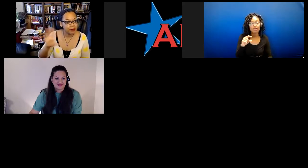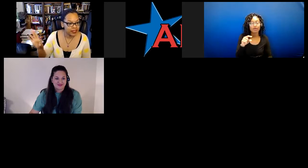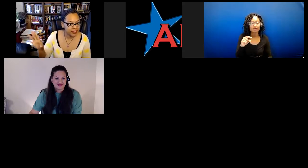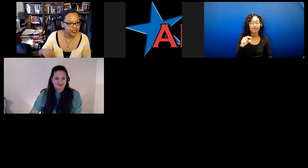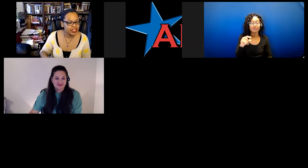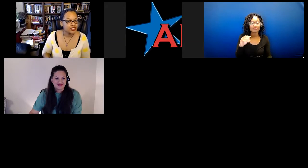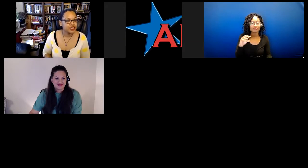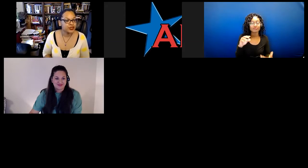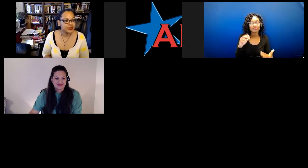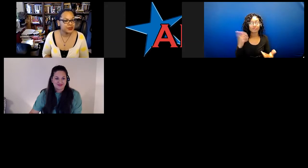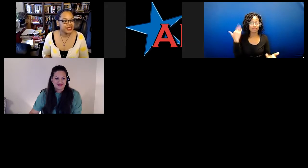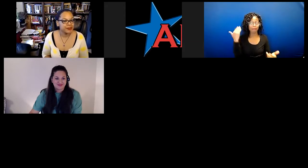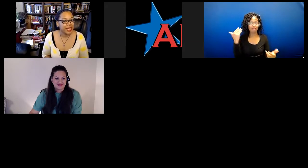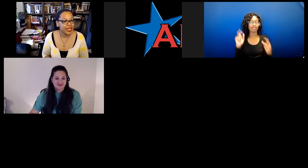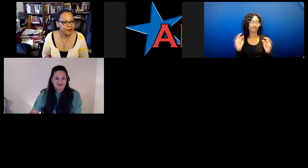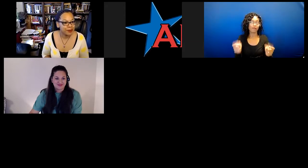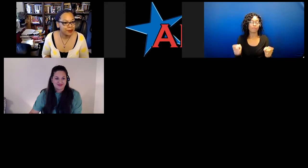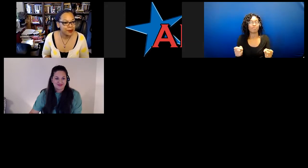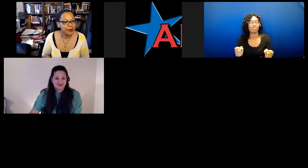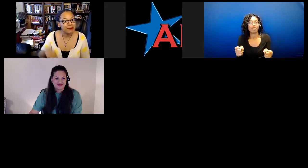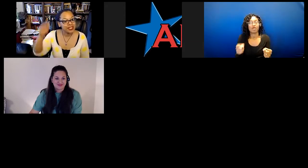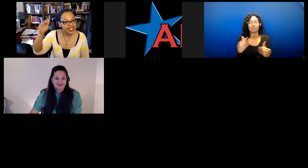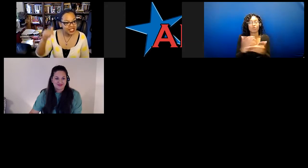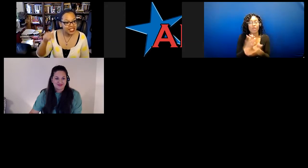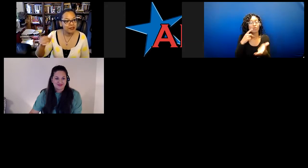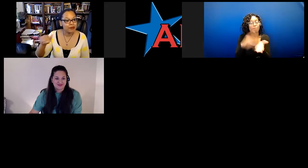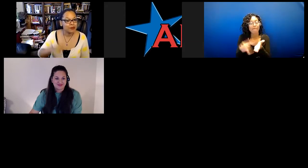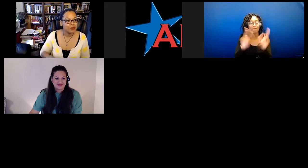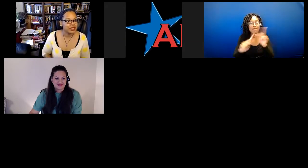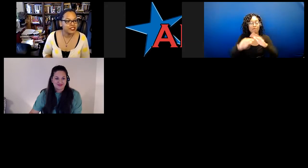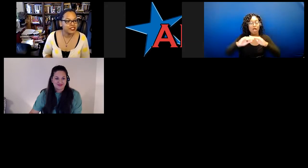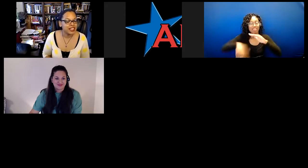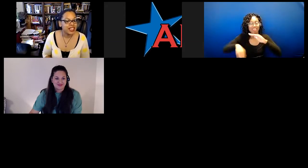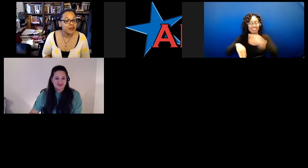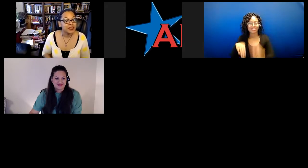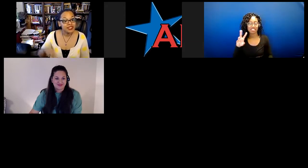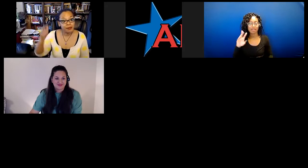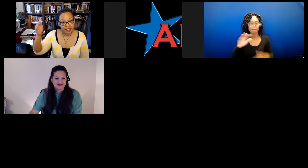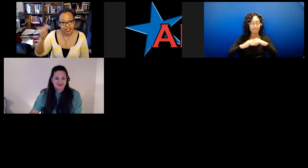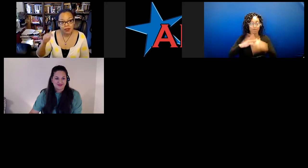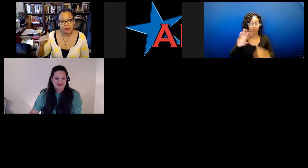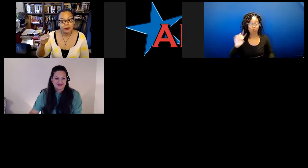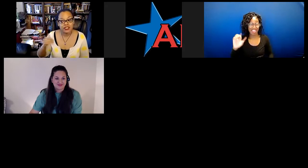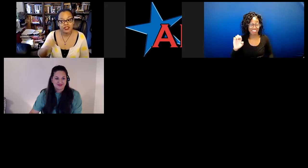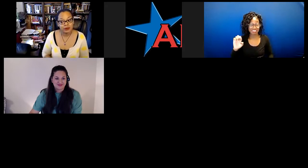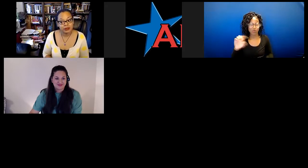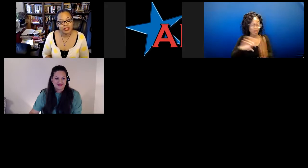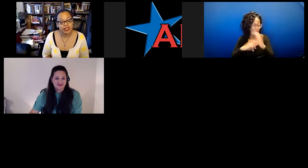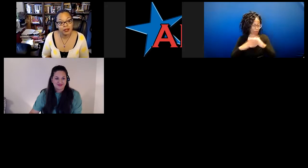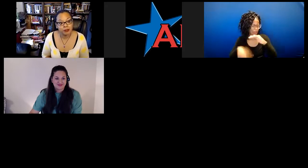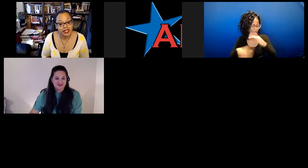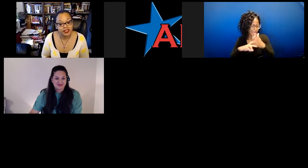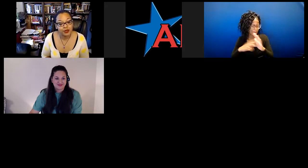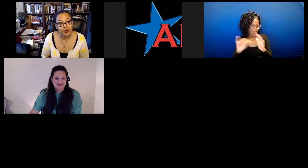the pass, to pay people beneath minimum wage. And when I say beneath minimum wage, sometimes I'm talking